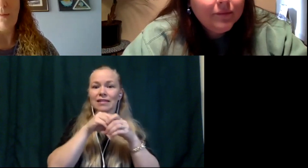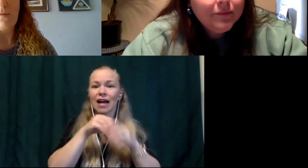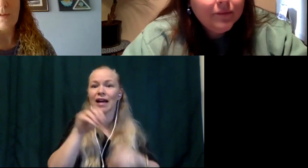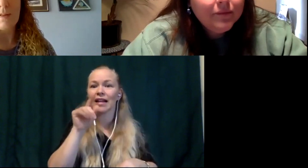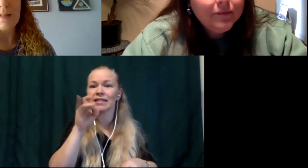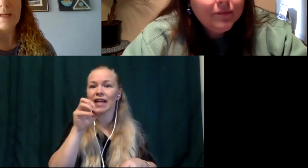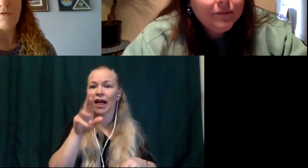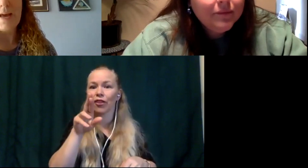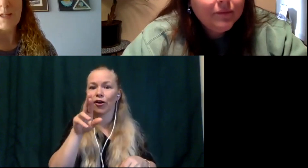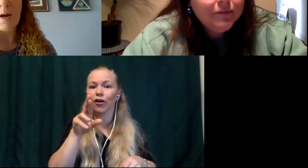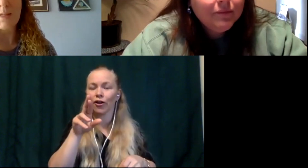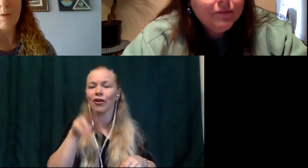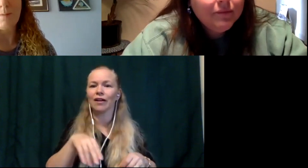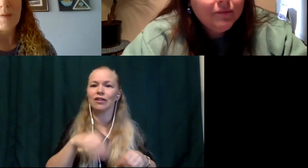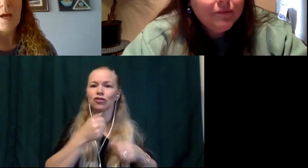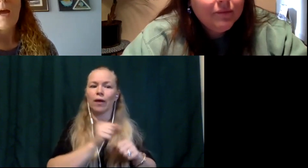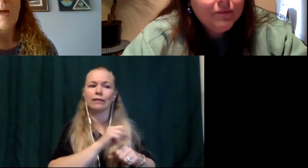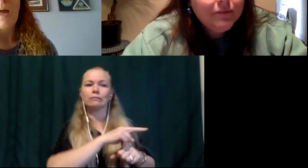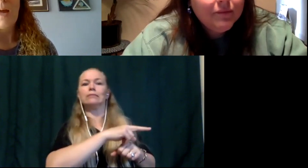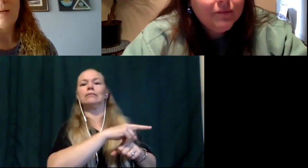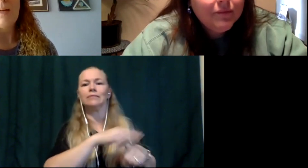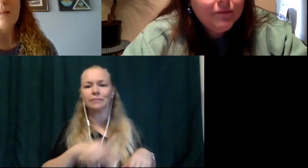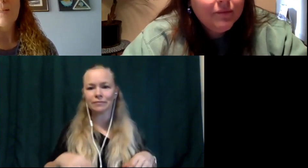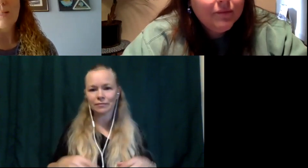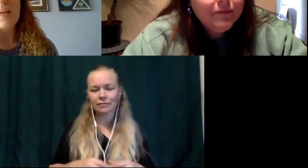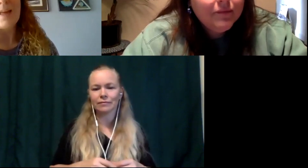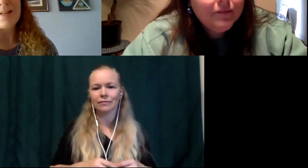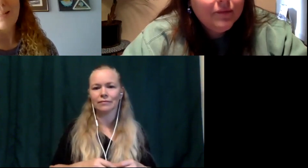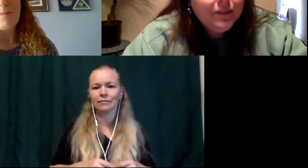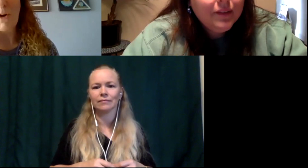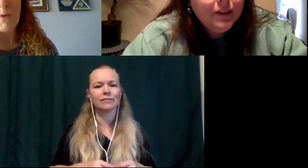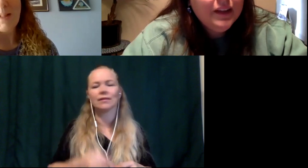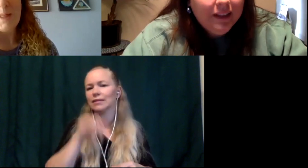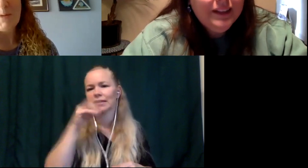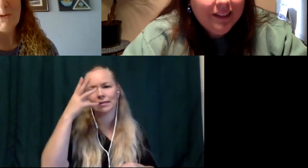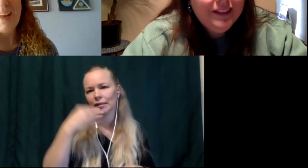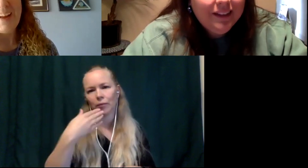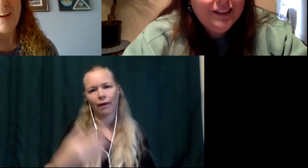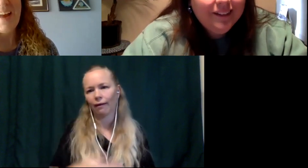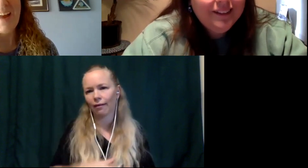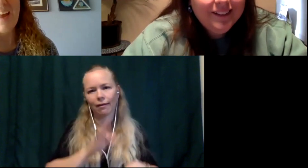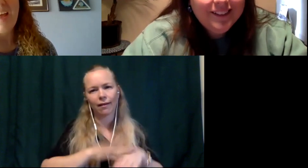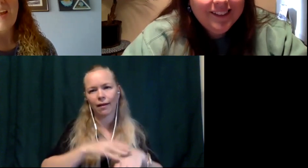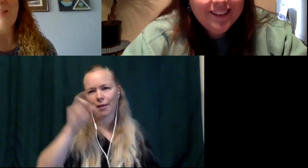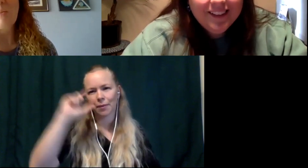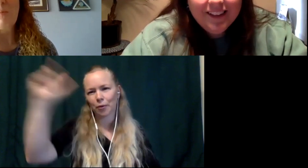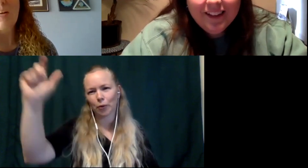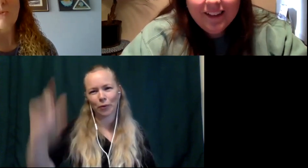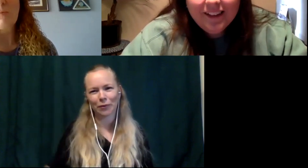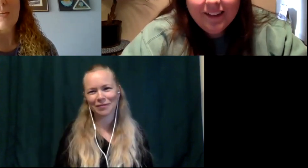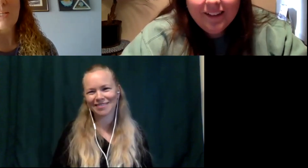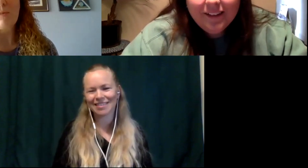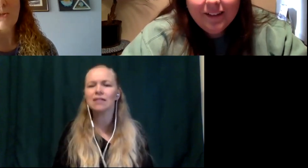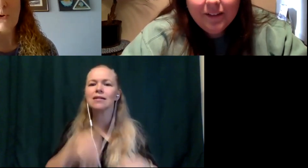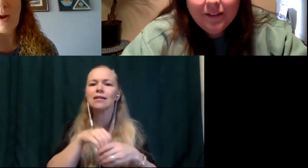of lay as flat as possible. Needless to say, they didn't sleep very well on the moon in the lunar